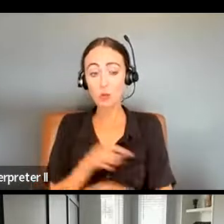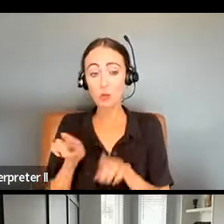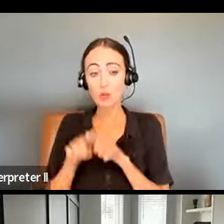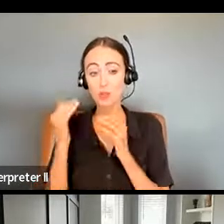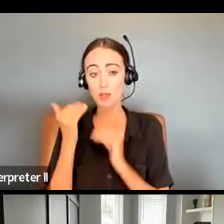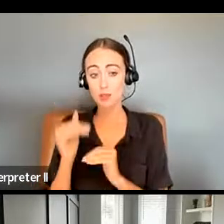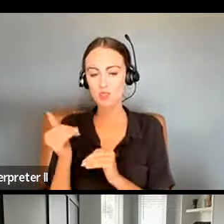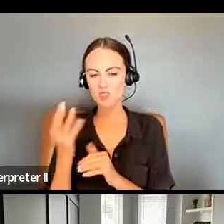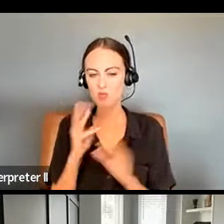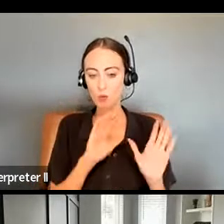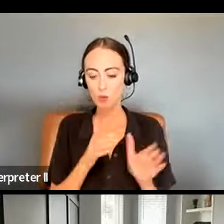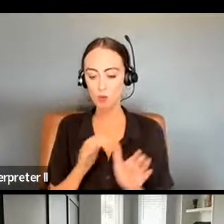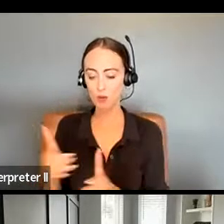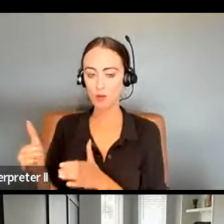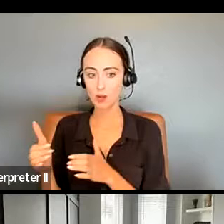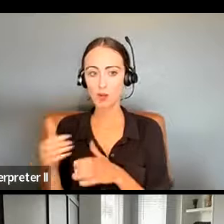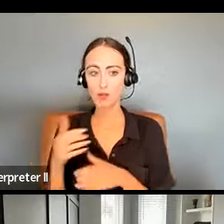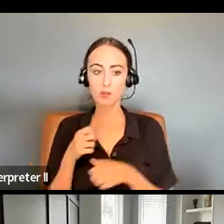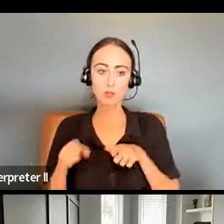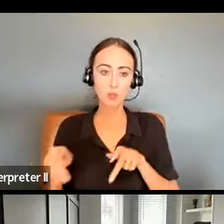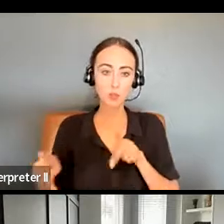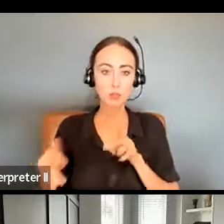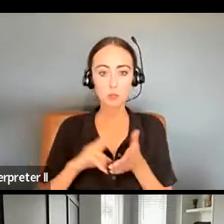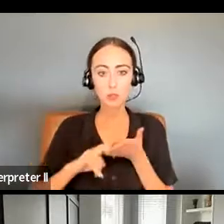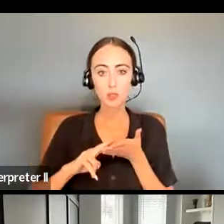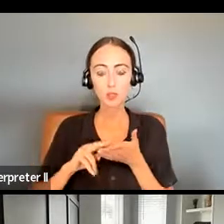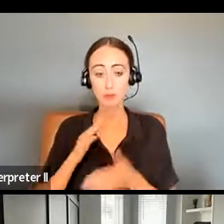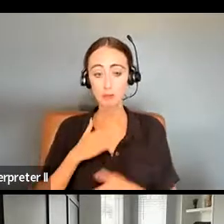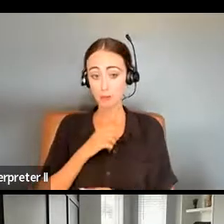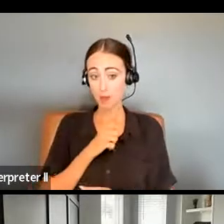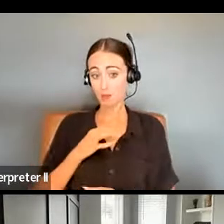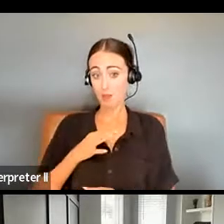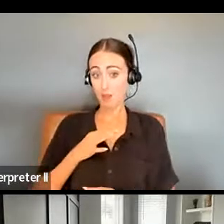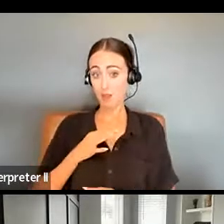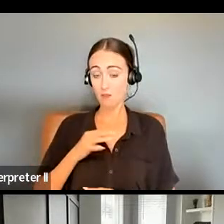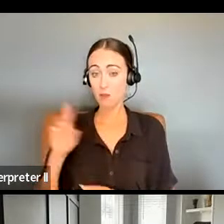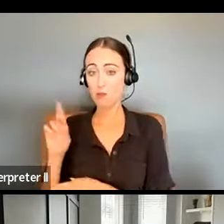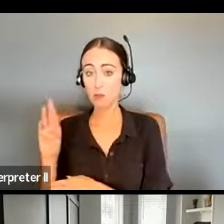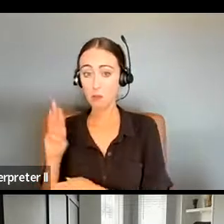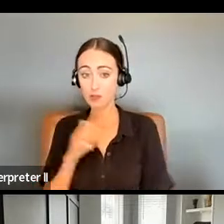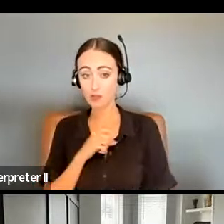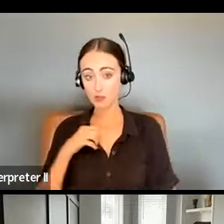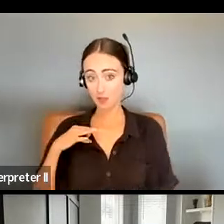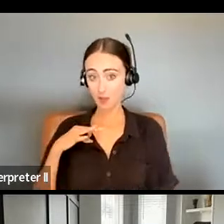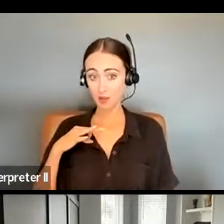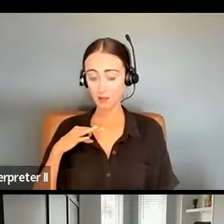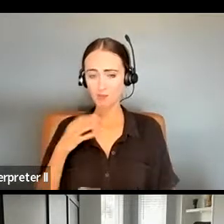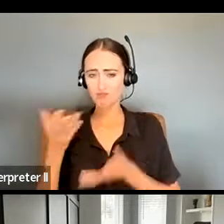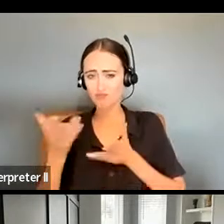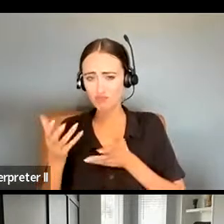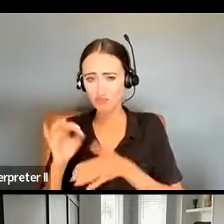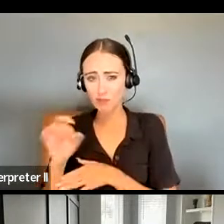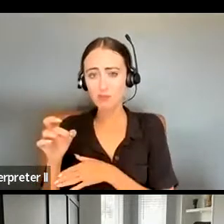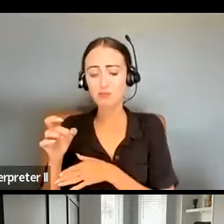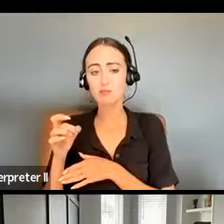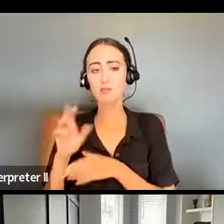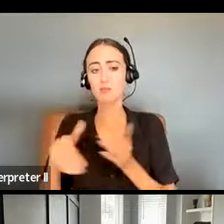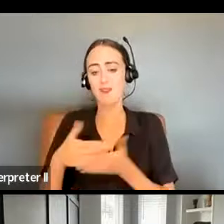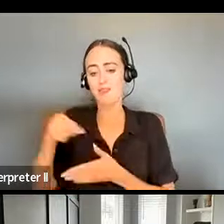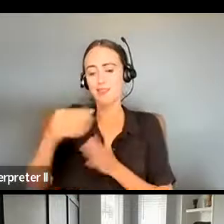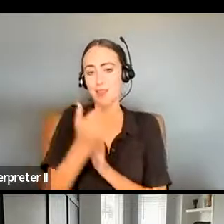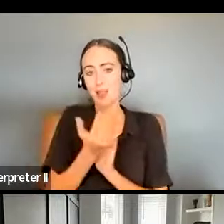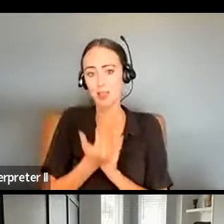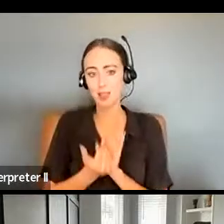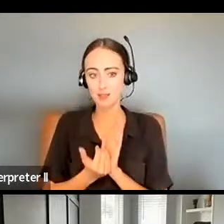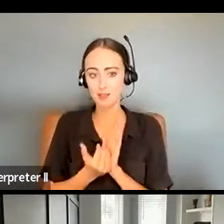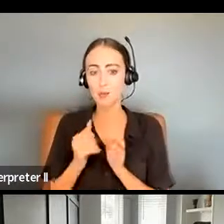to several categories of permissible contracts. My staff and the staff of Councilmember White worked with the executive to arrive at this list, which allows the